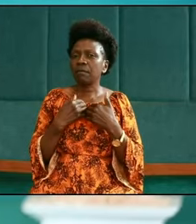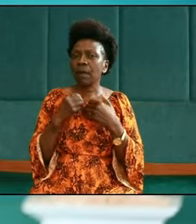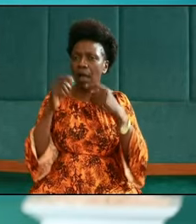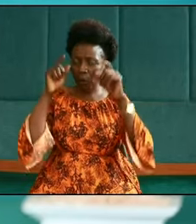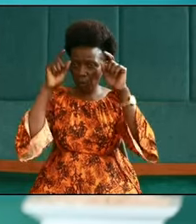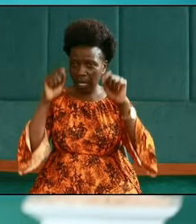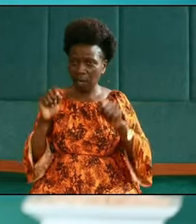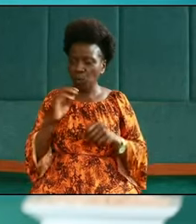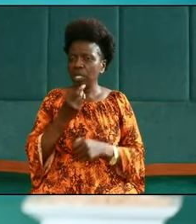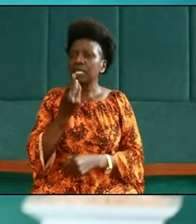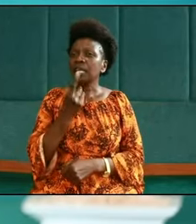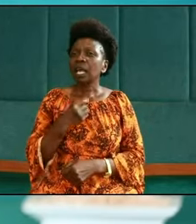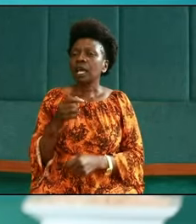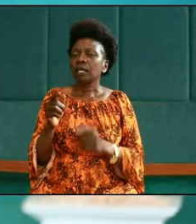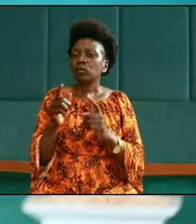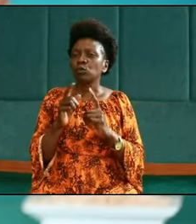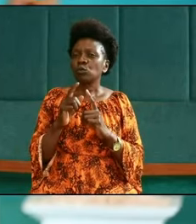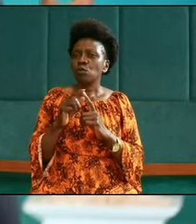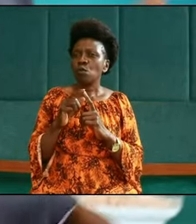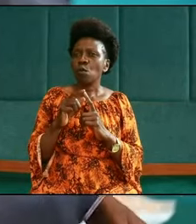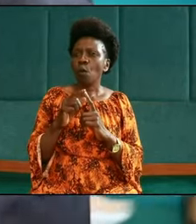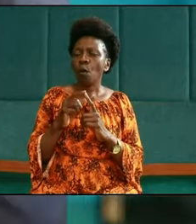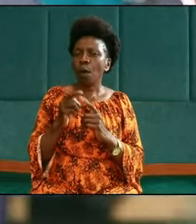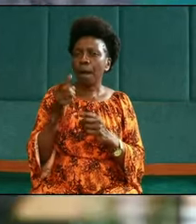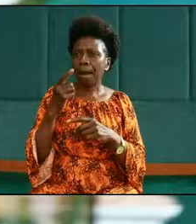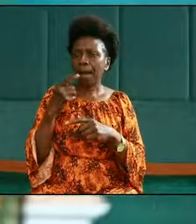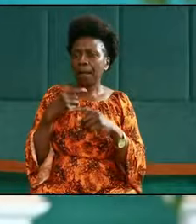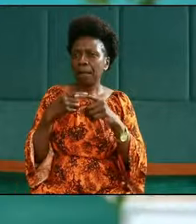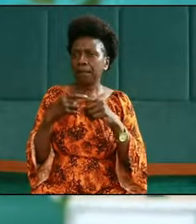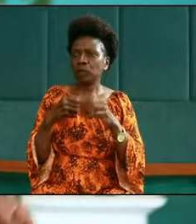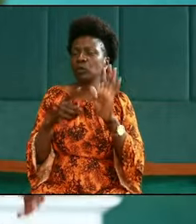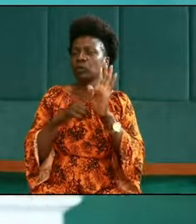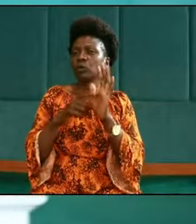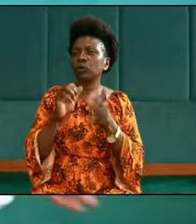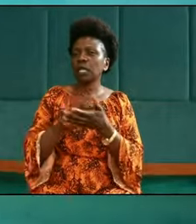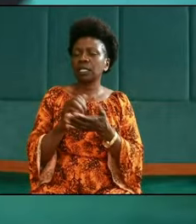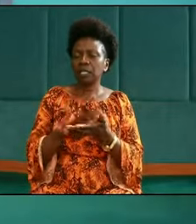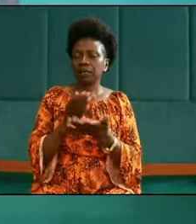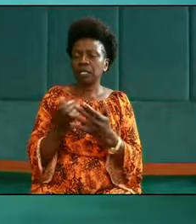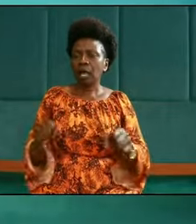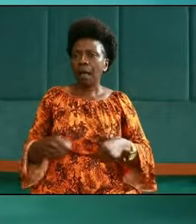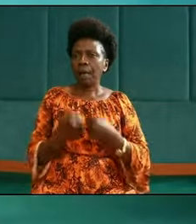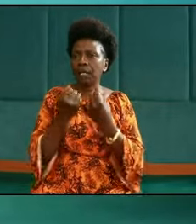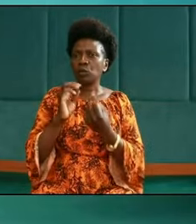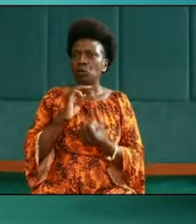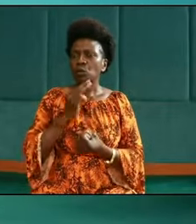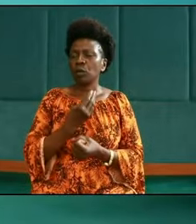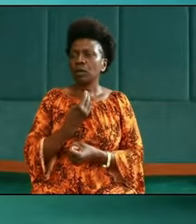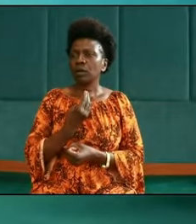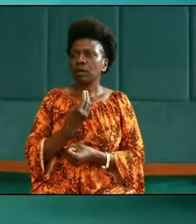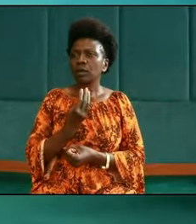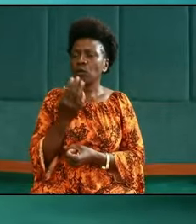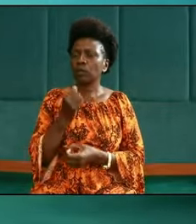wedding, we desire to prove that something has happened, we want it